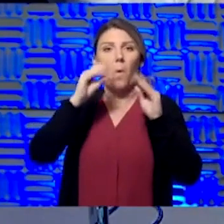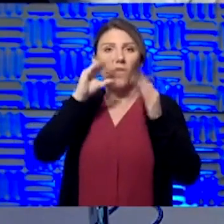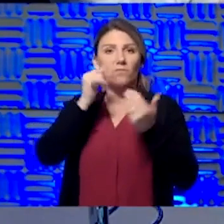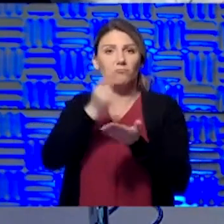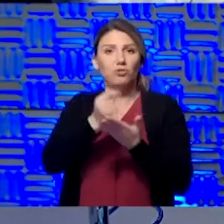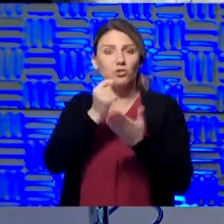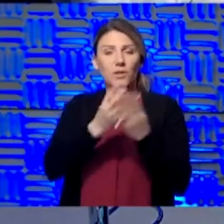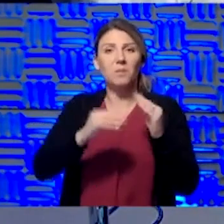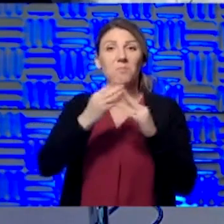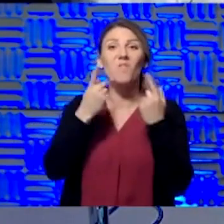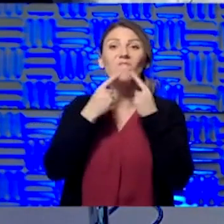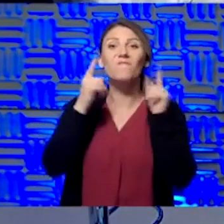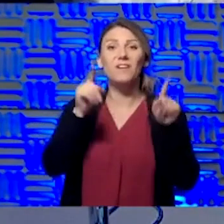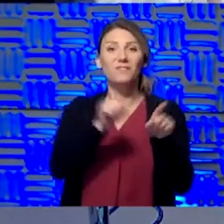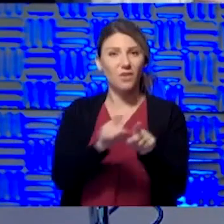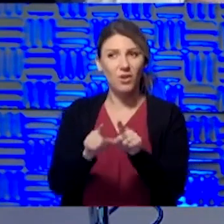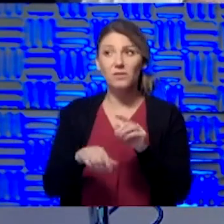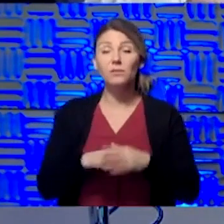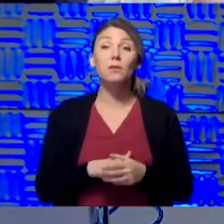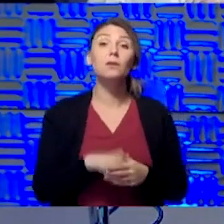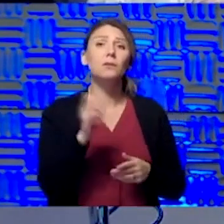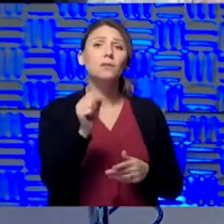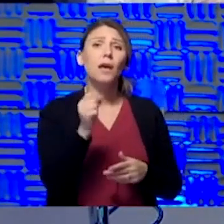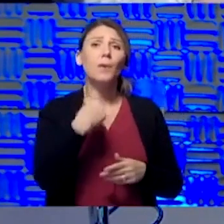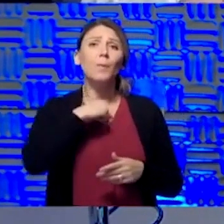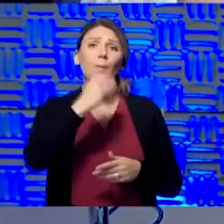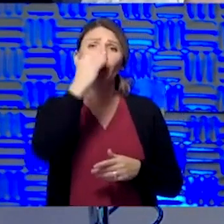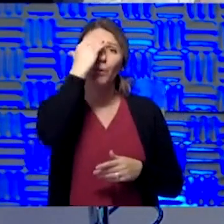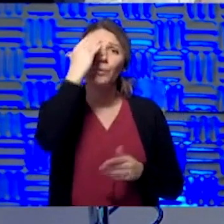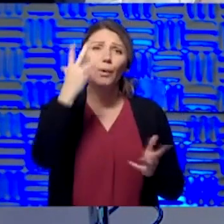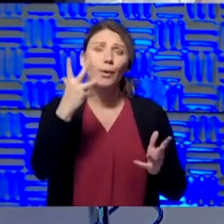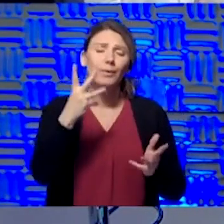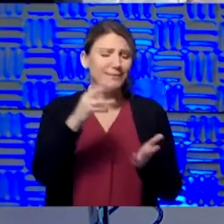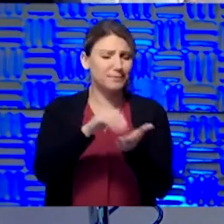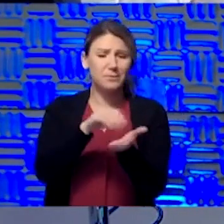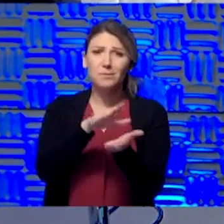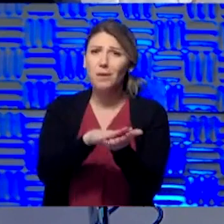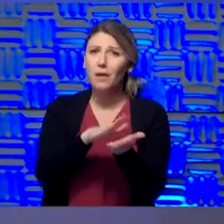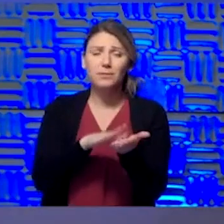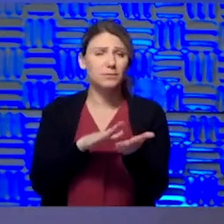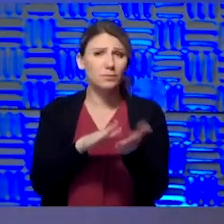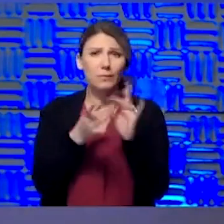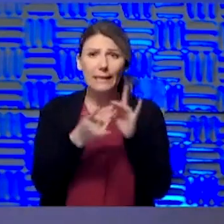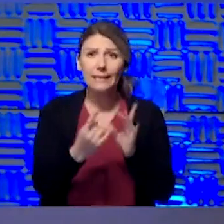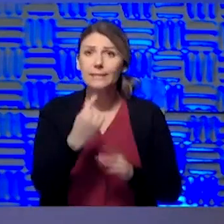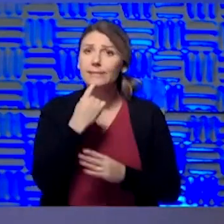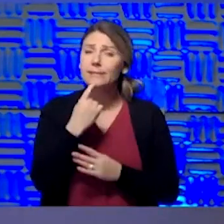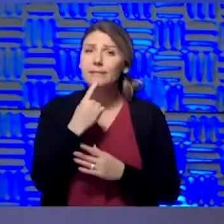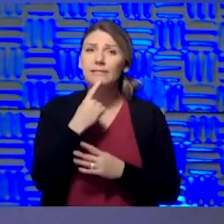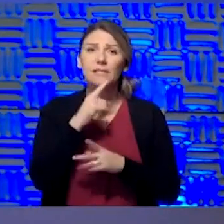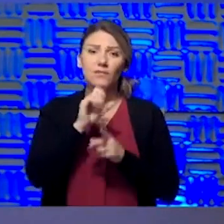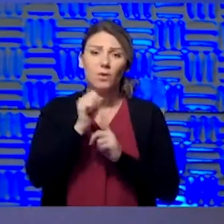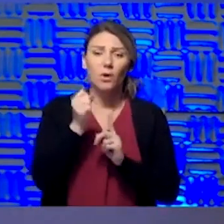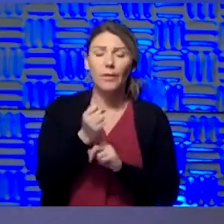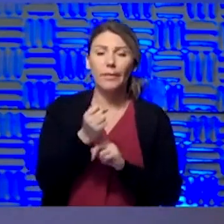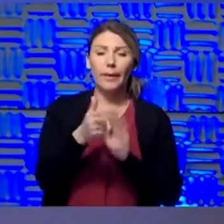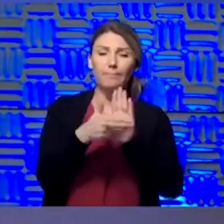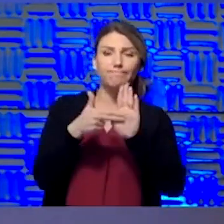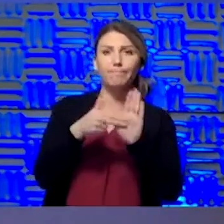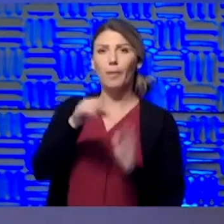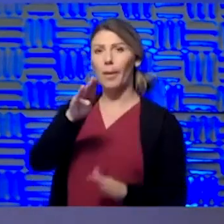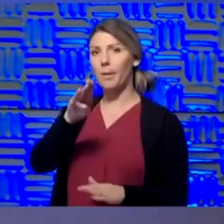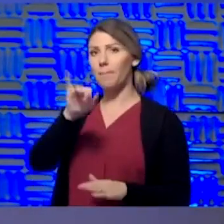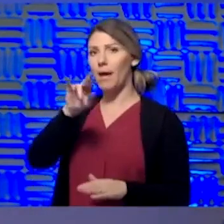the time passes by. Yeah, and we certainly know, and it has been documented in severe cases where they can find viremia, which means